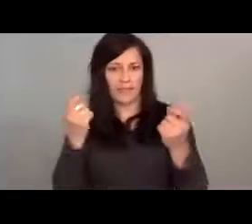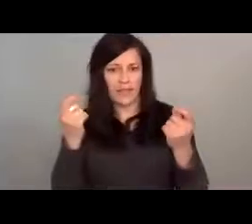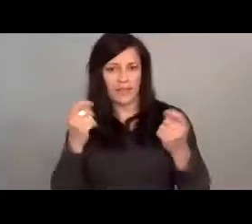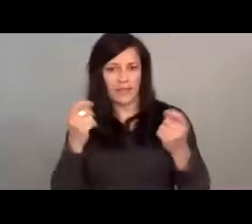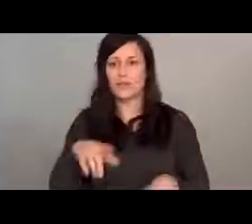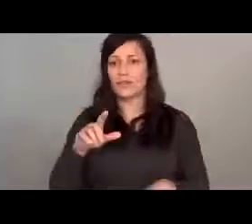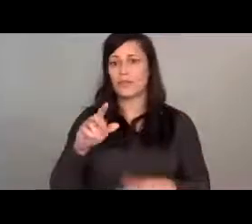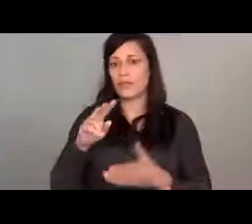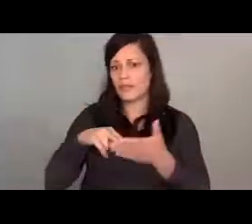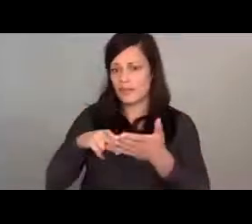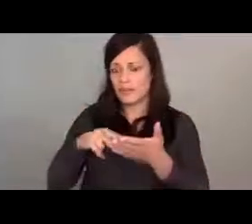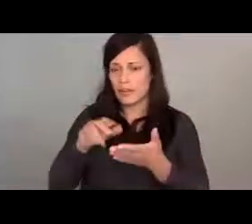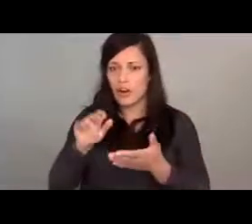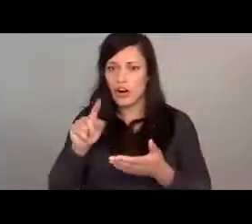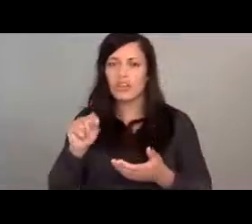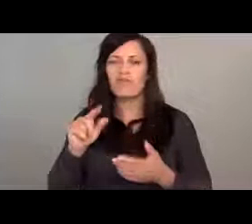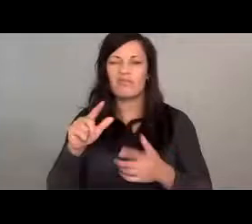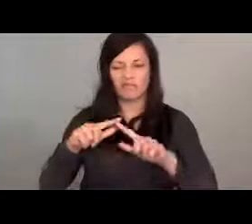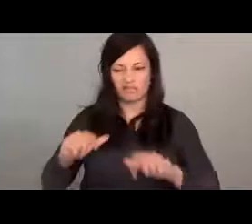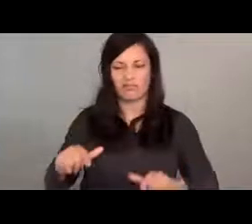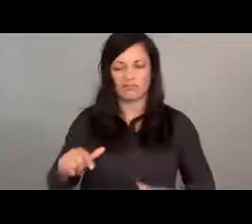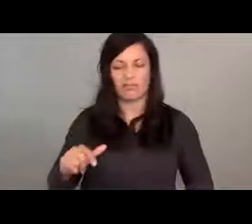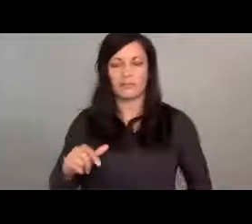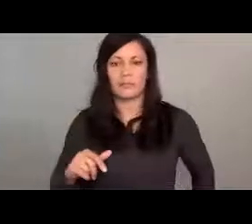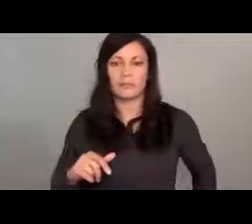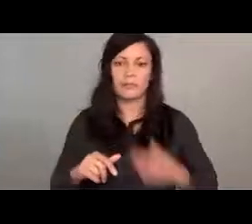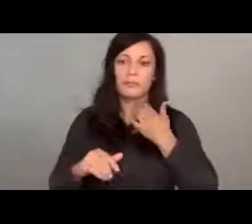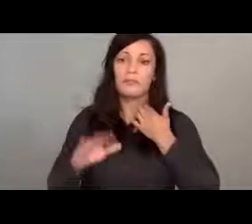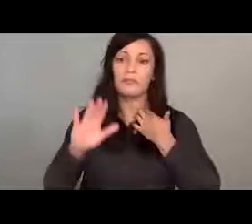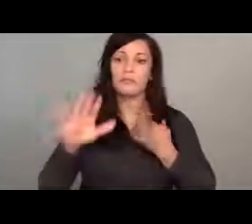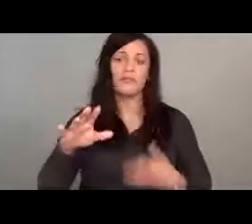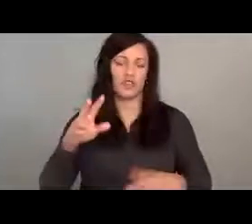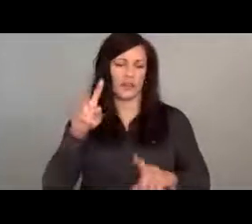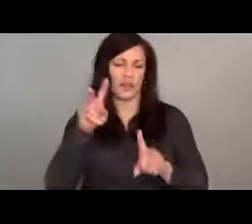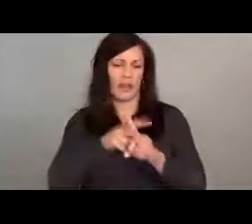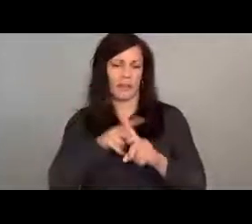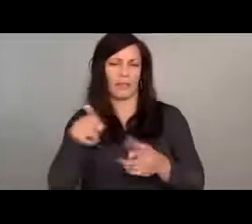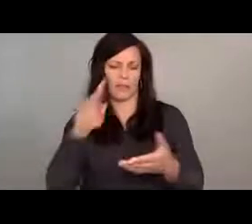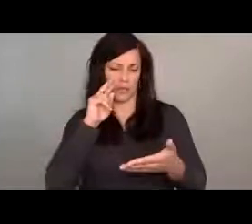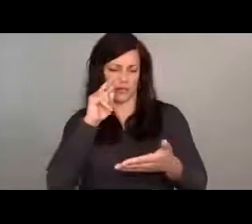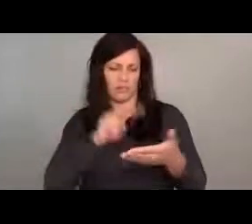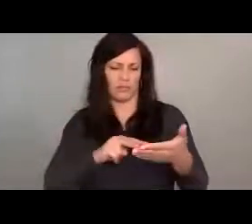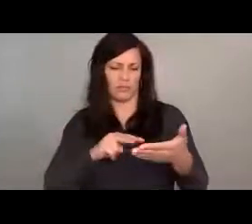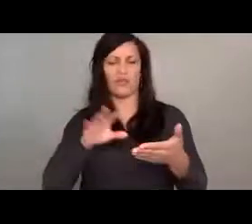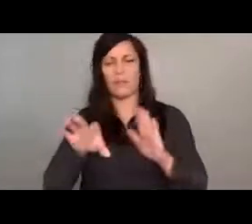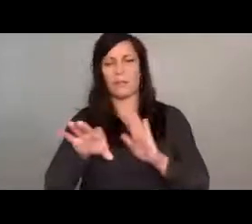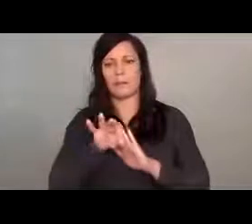few. And you'll have an opportunity on your application just to select your top 2.